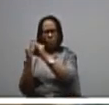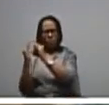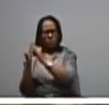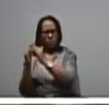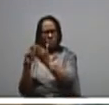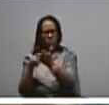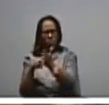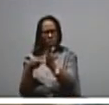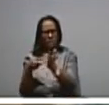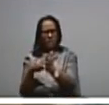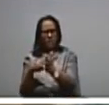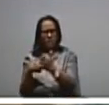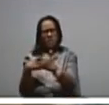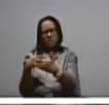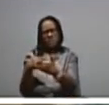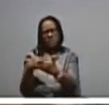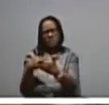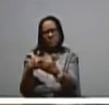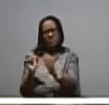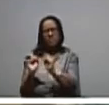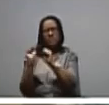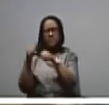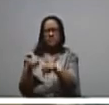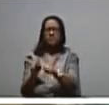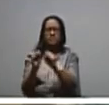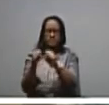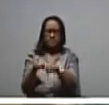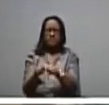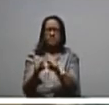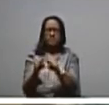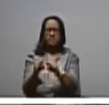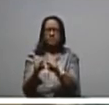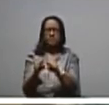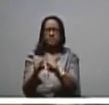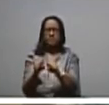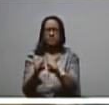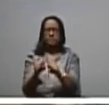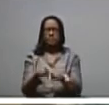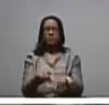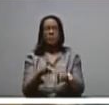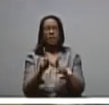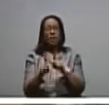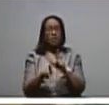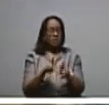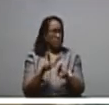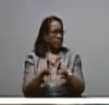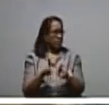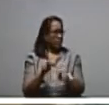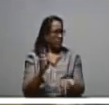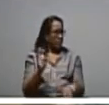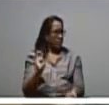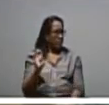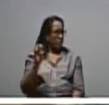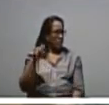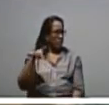are told the people of Ephesus were very, very